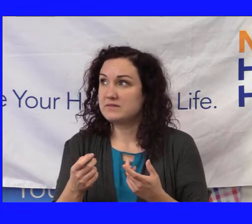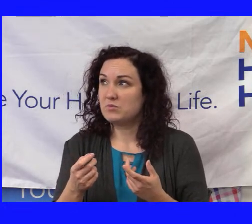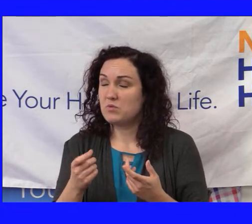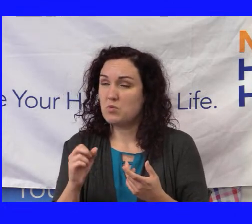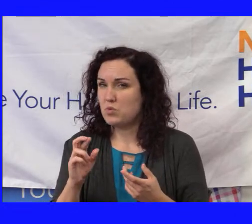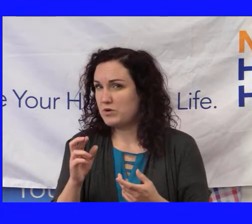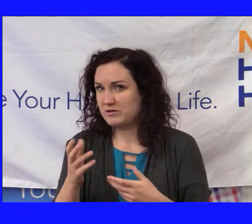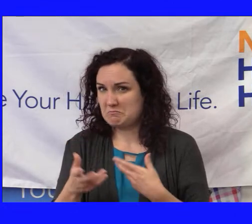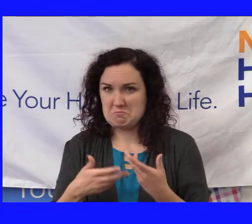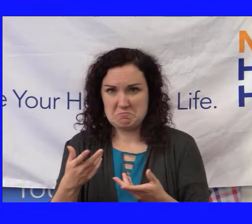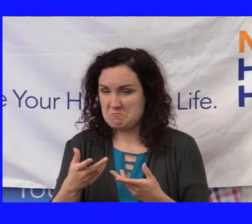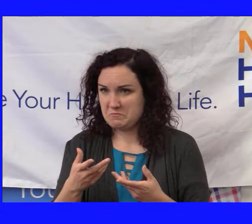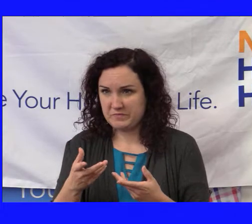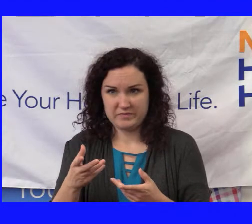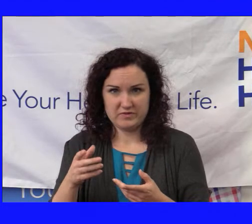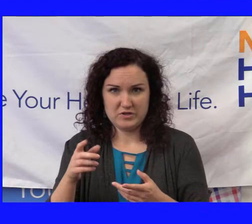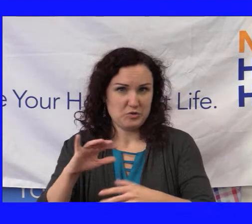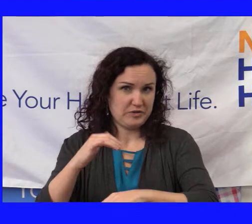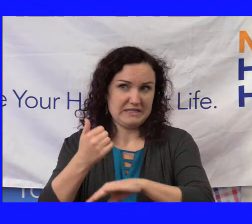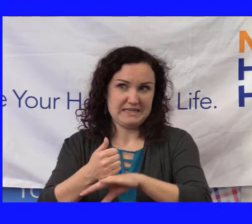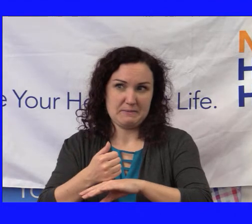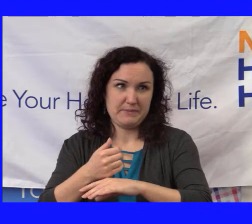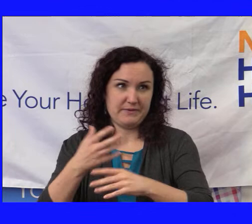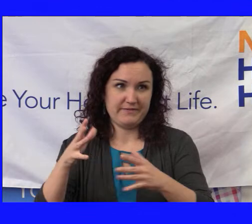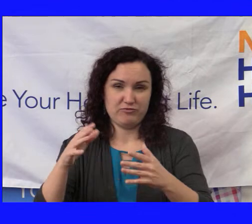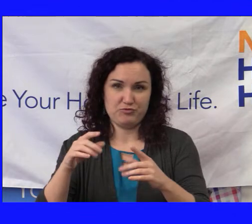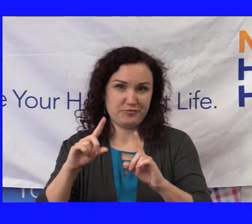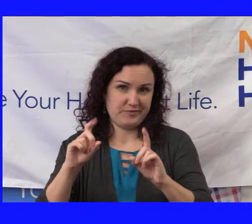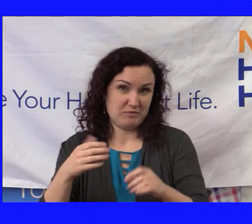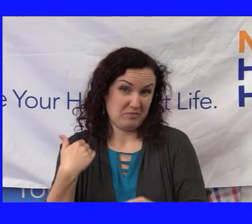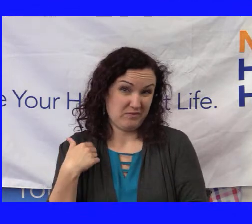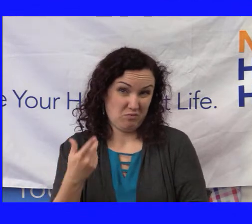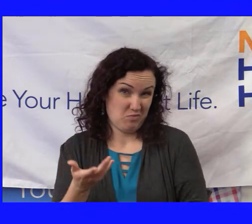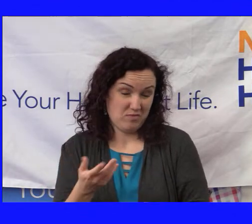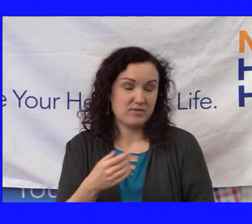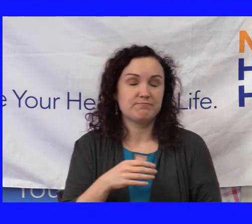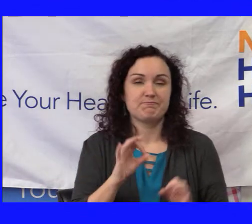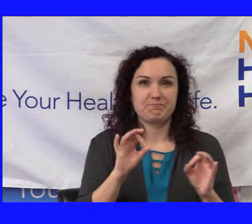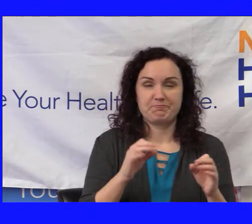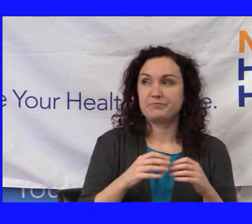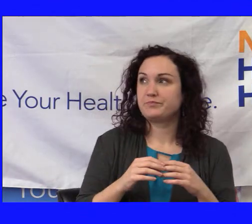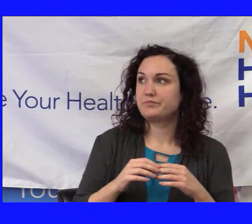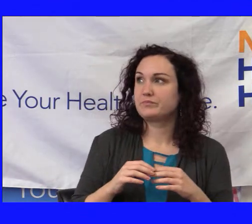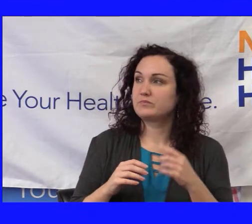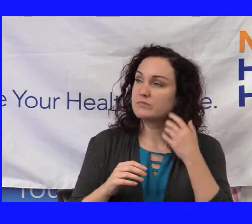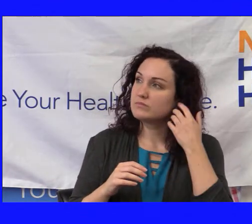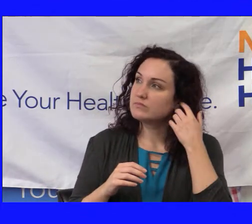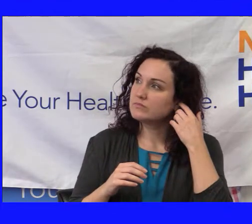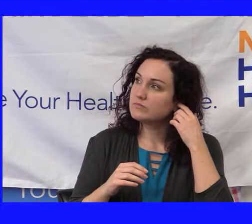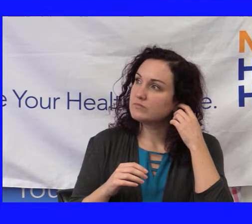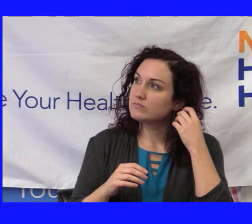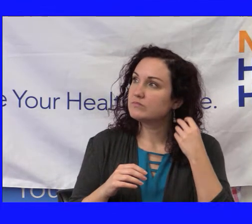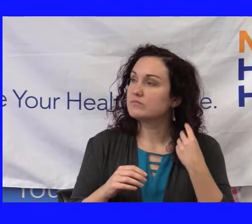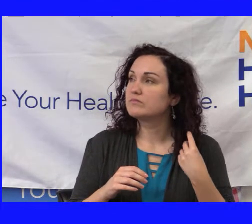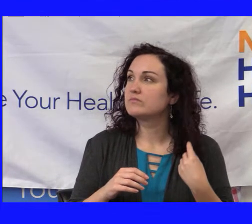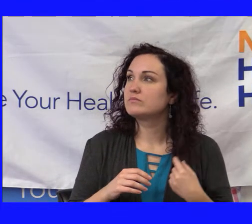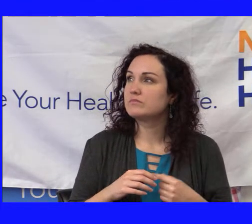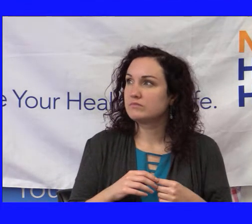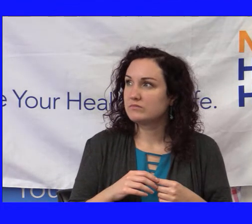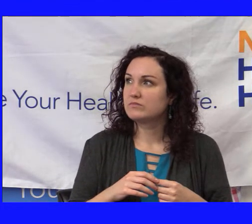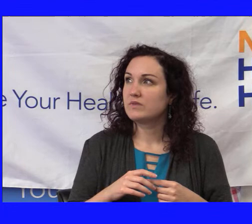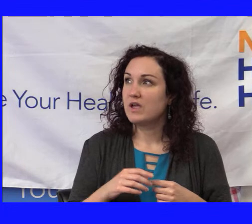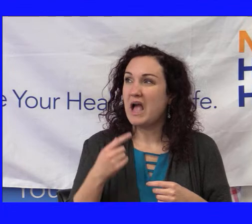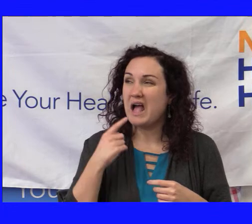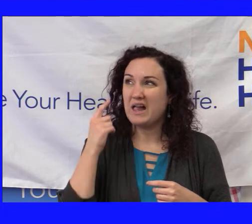you have things put in place to do that? Yeah, I mean, it's a great question that you asked there. I think that the ultimate process or even outcome measure